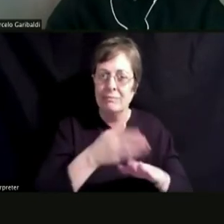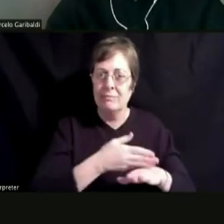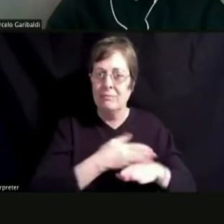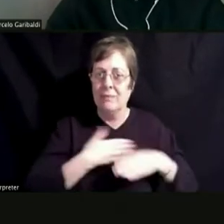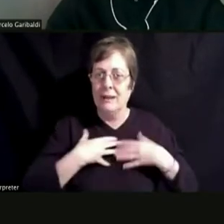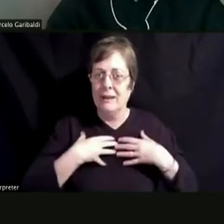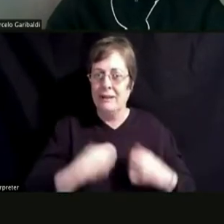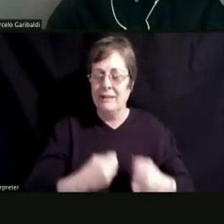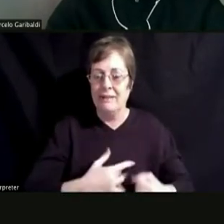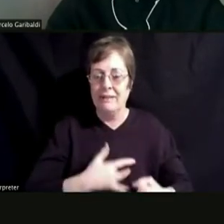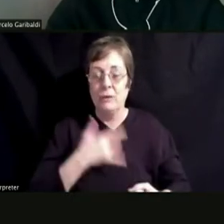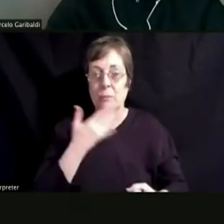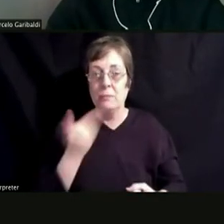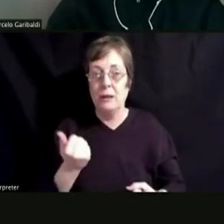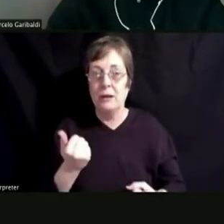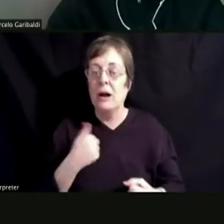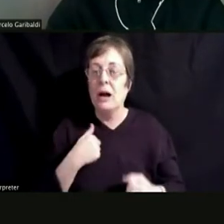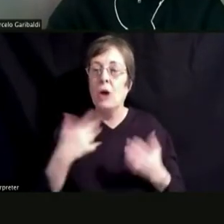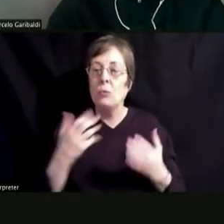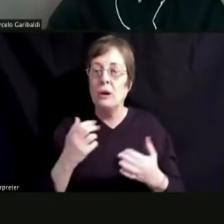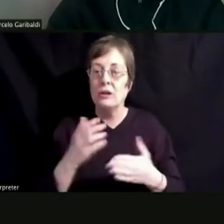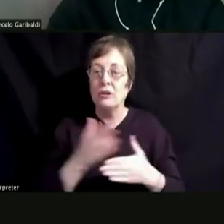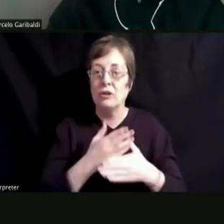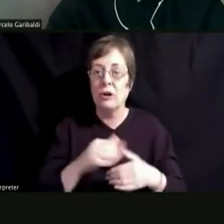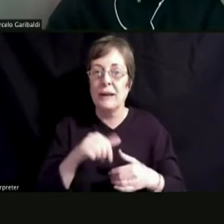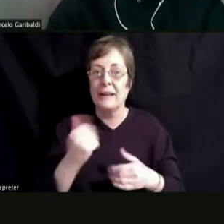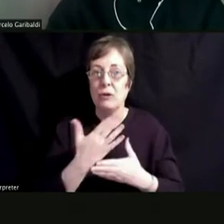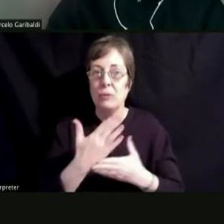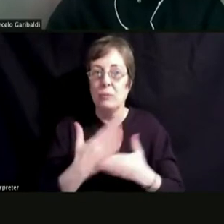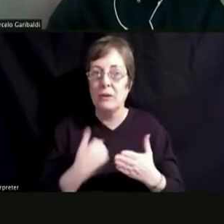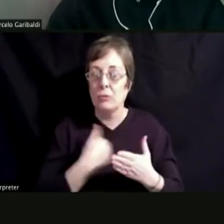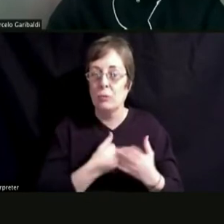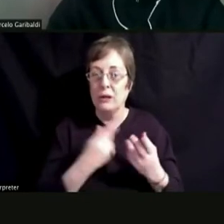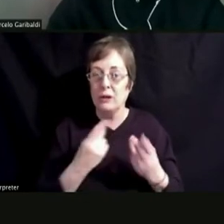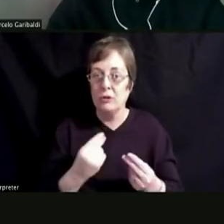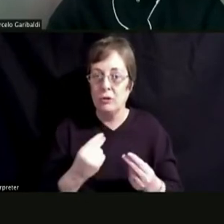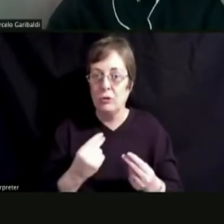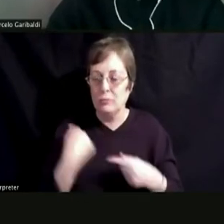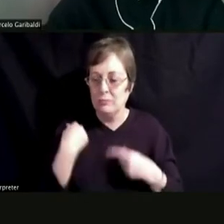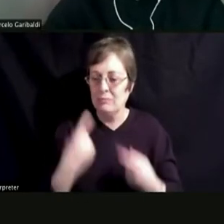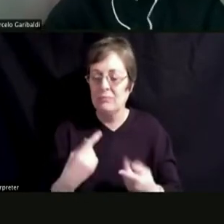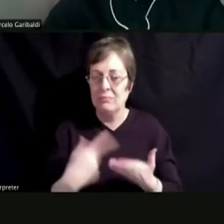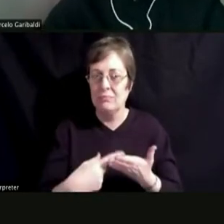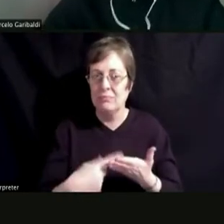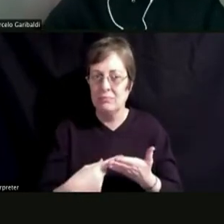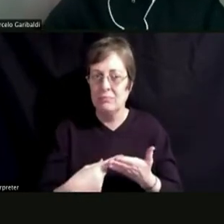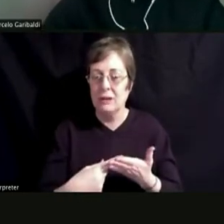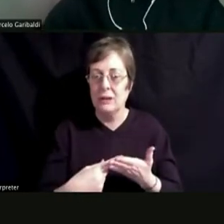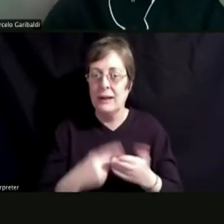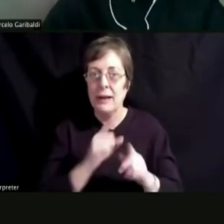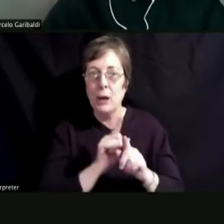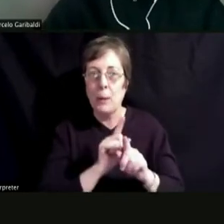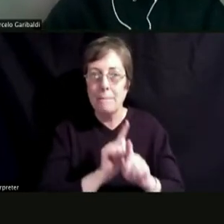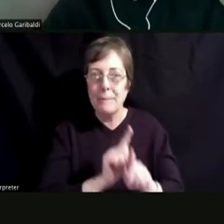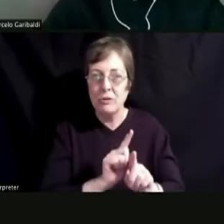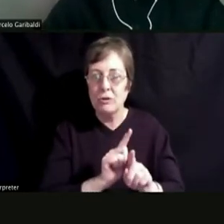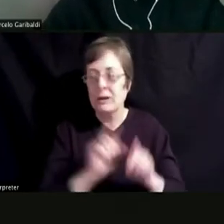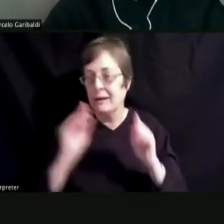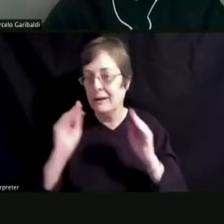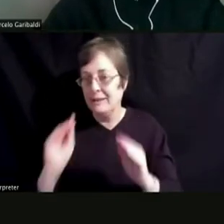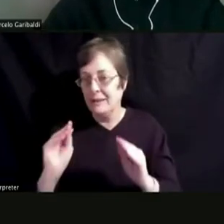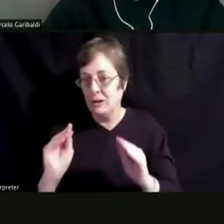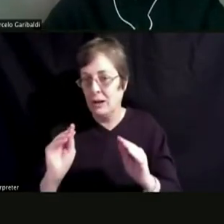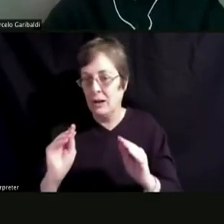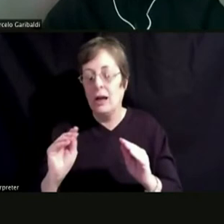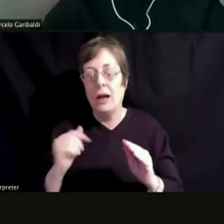another aspect of what we do, which we've been talking about a lot, which is mentoring and teaching. And I can tell you that the joy that I